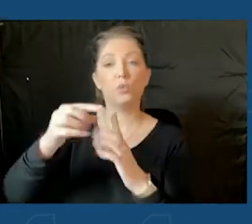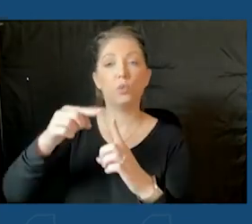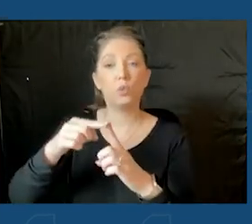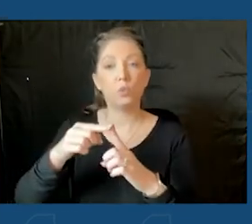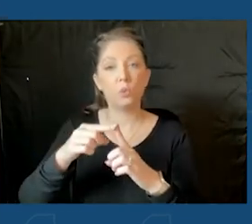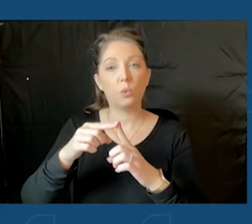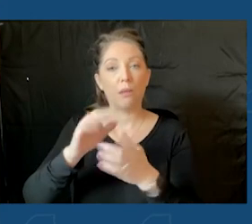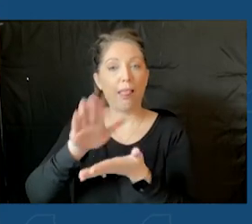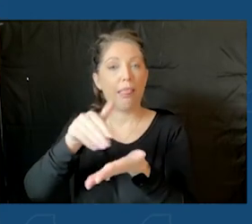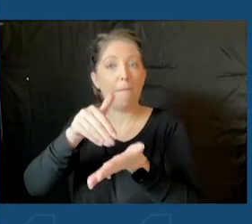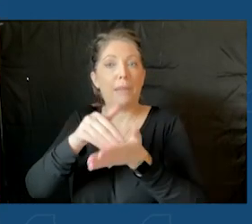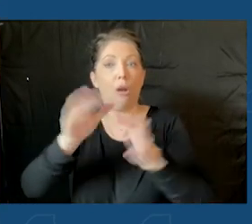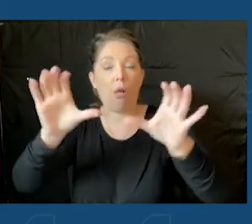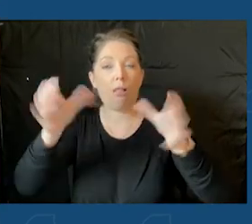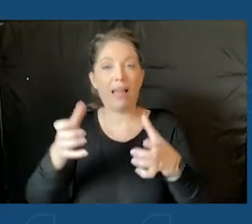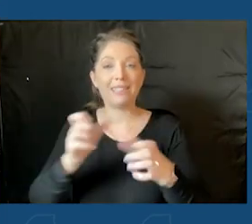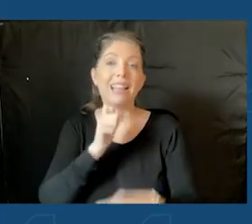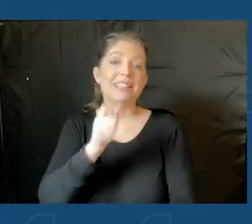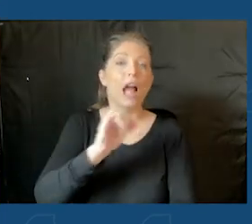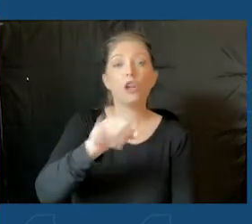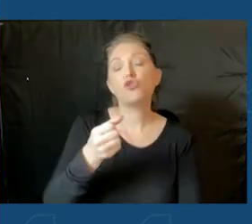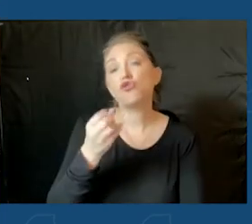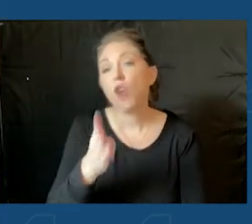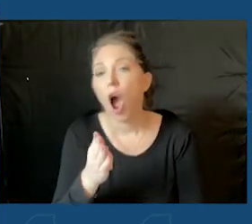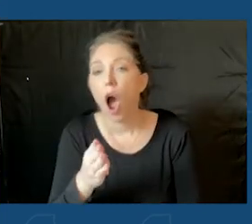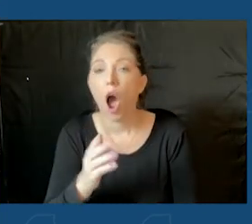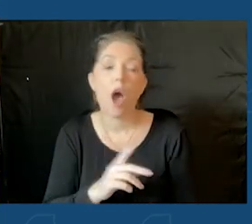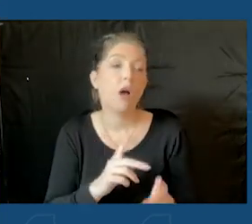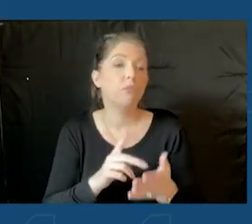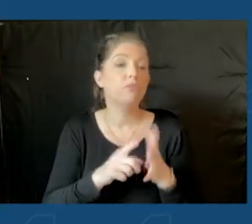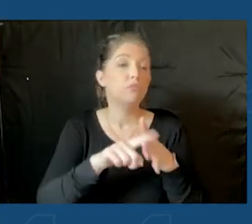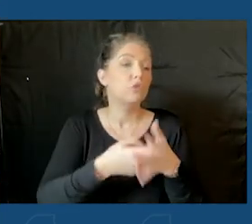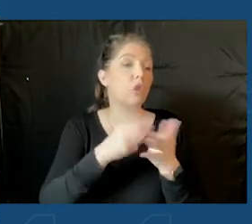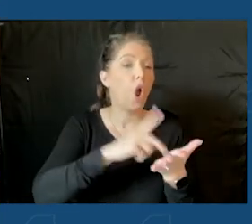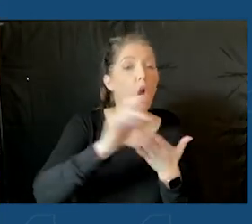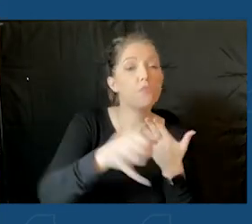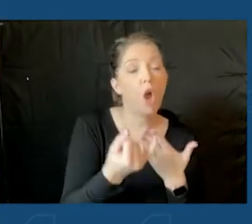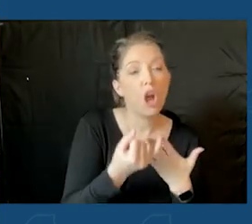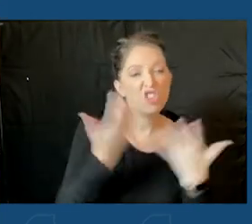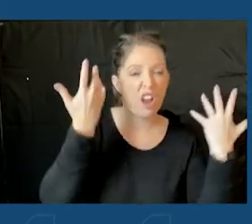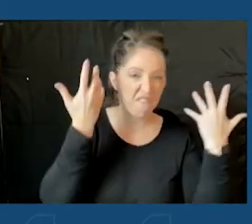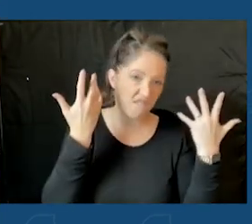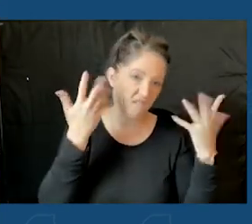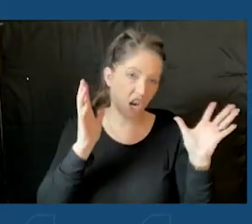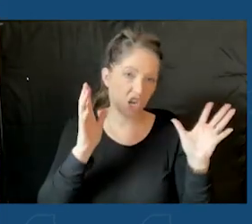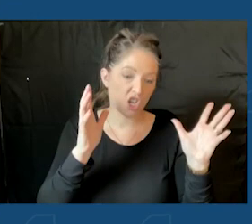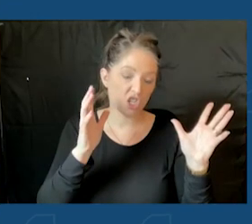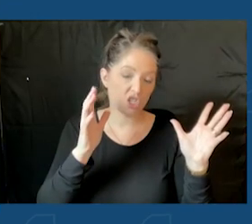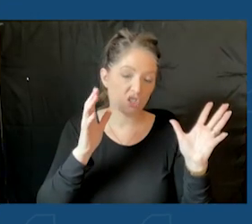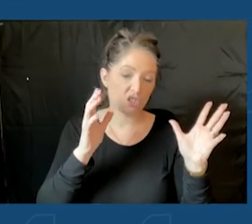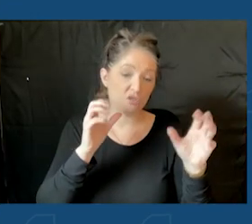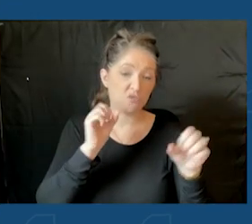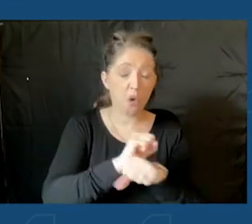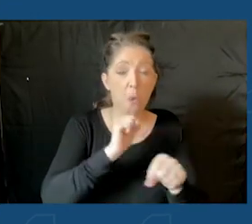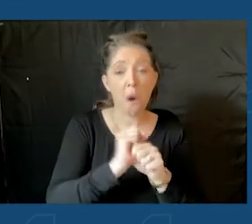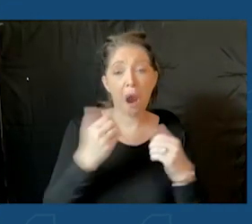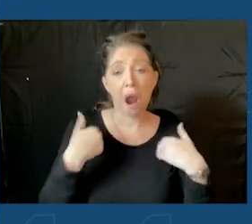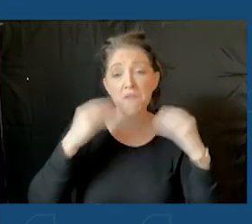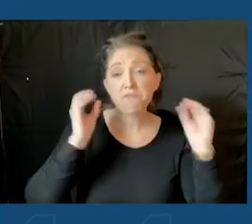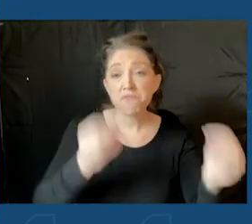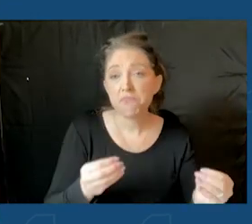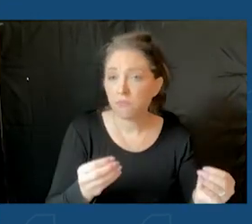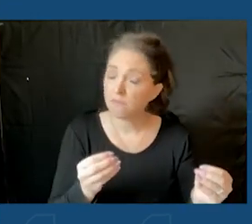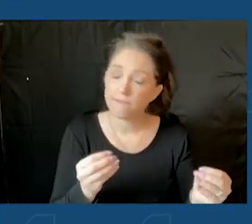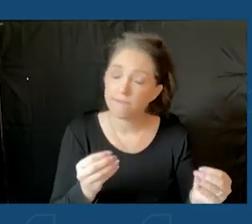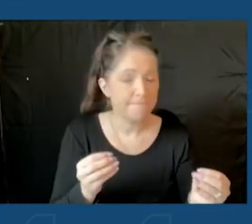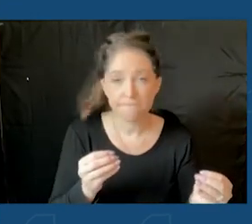job. It's not you start a project and when that project is over, you're out of work. A